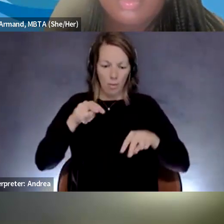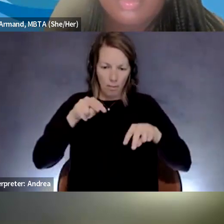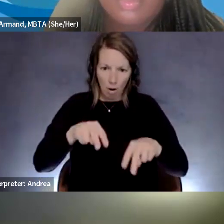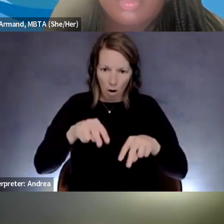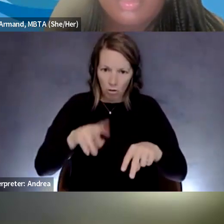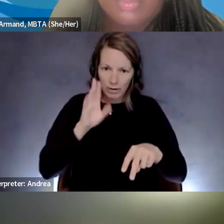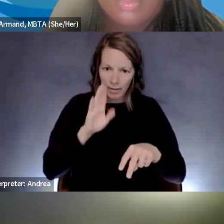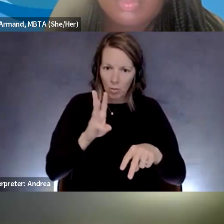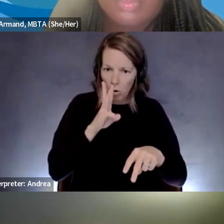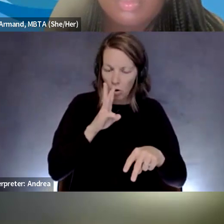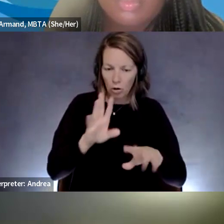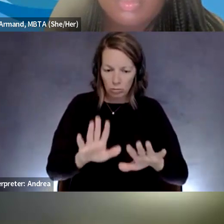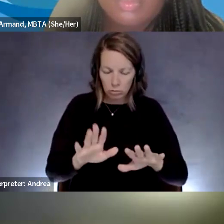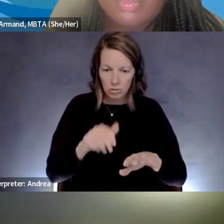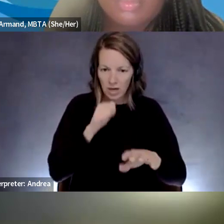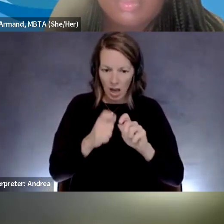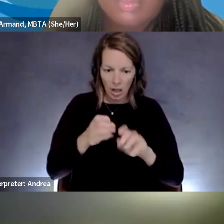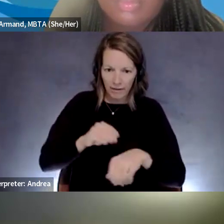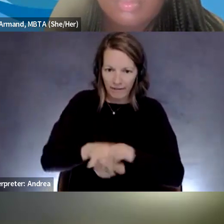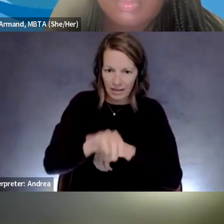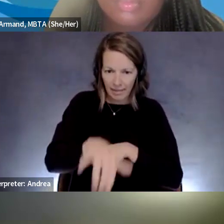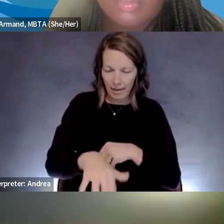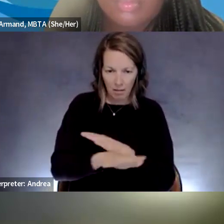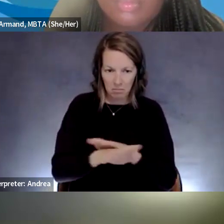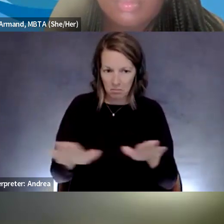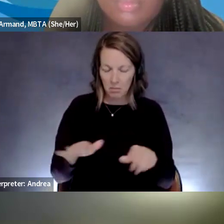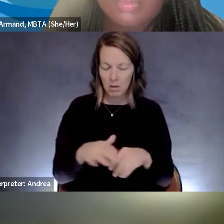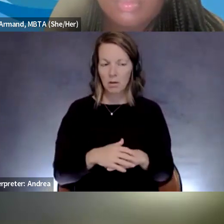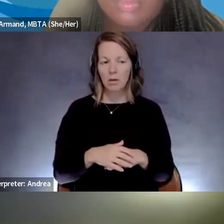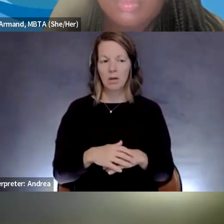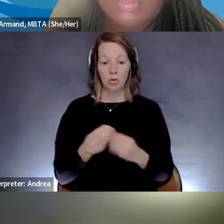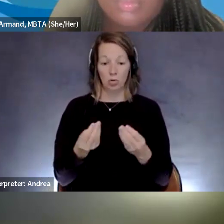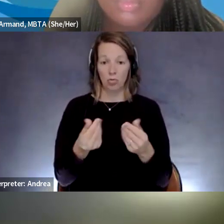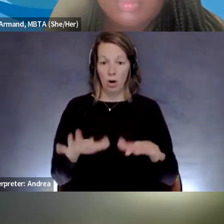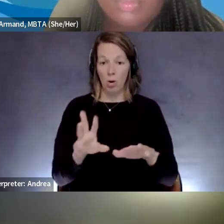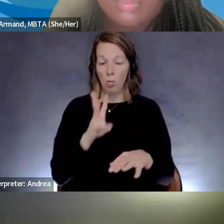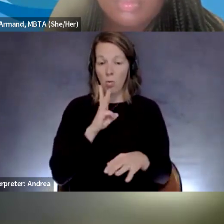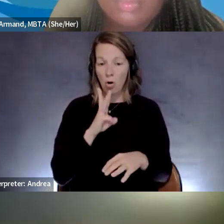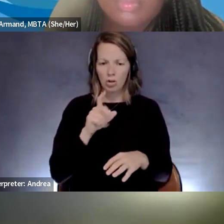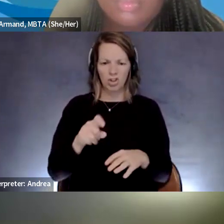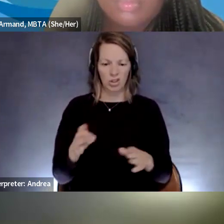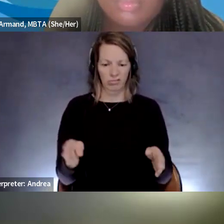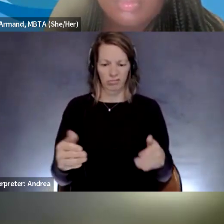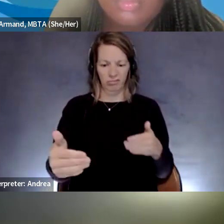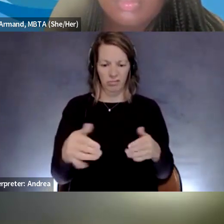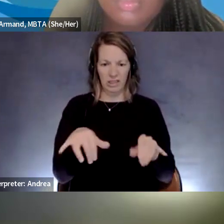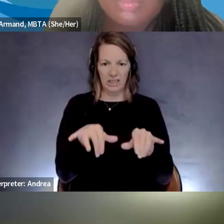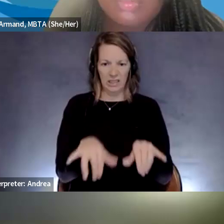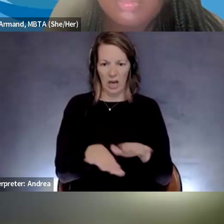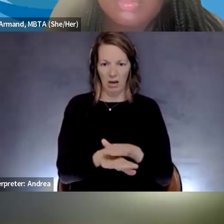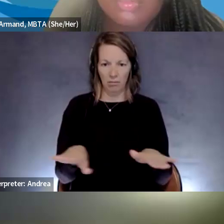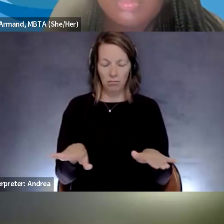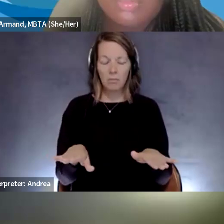we're not changing that by any way. So the groundwater should stay where it's